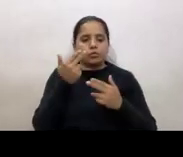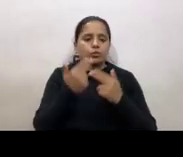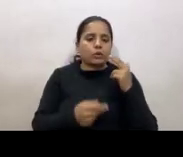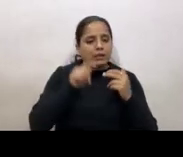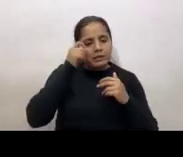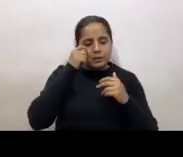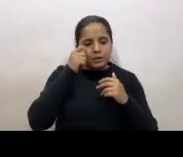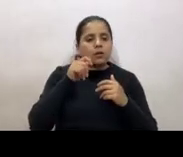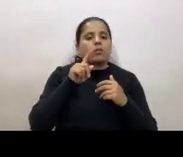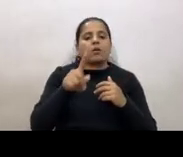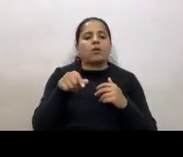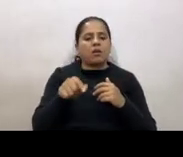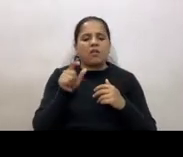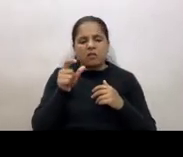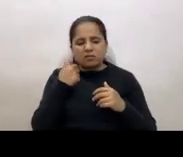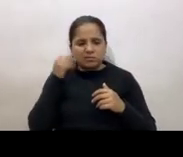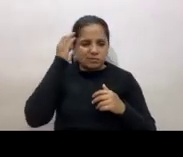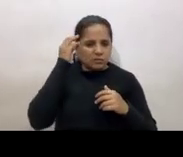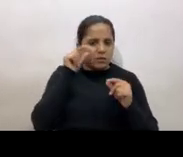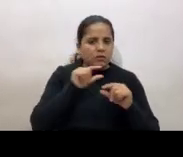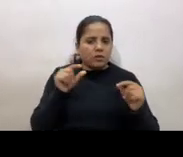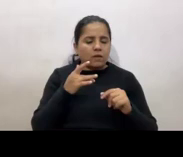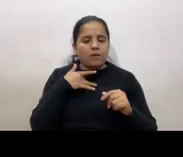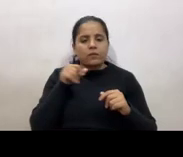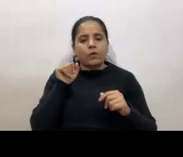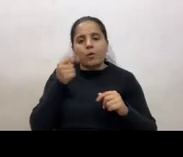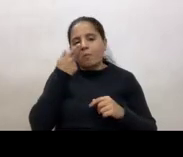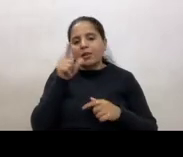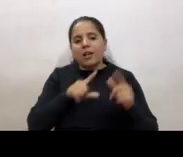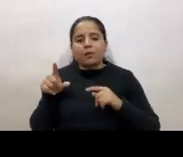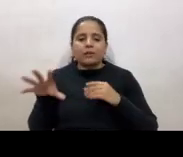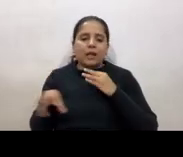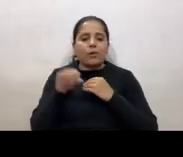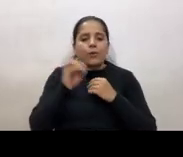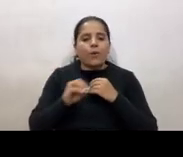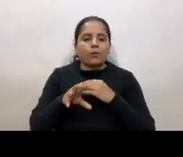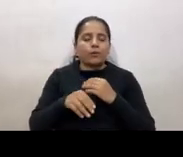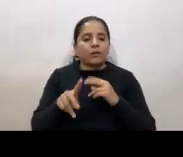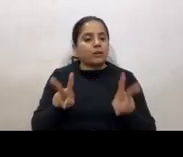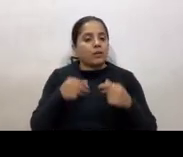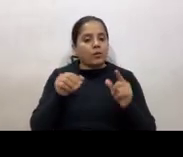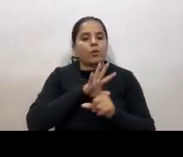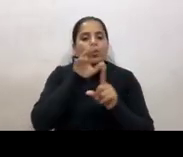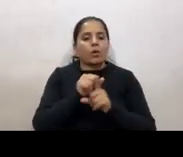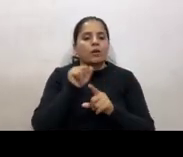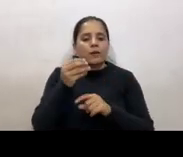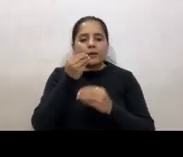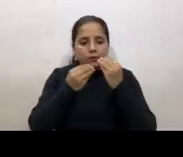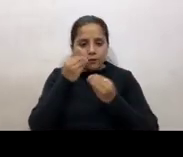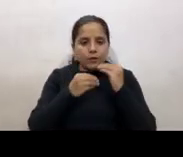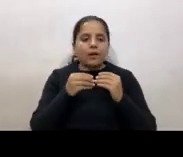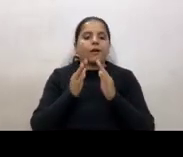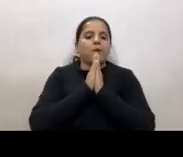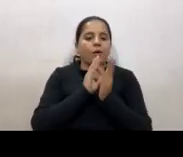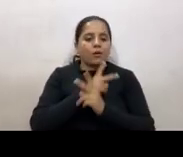in English, but incorporates words and phrases from their mother tongue Odia to describe unique cultural elements like food,